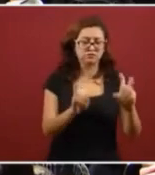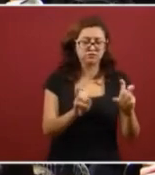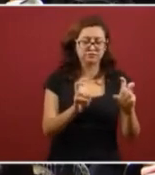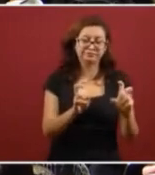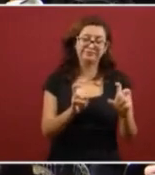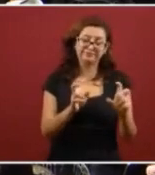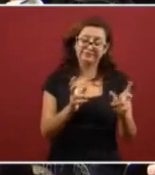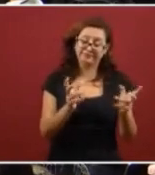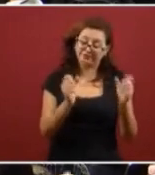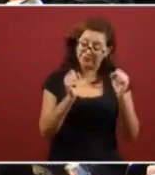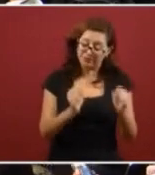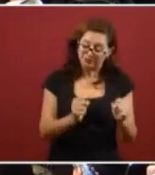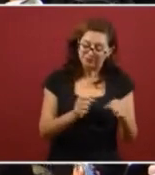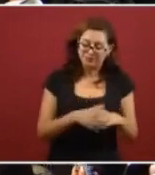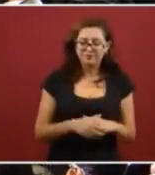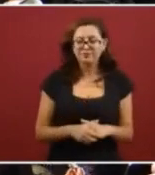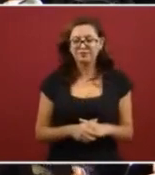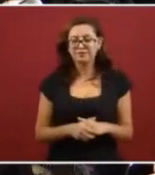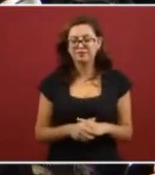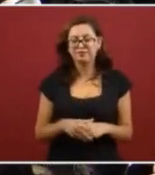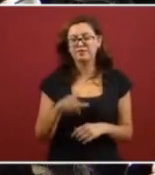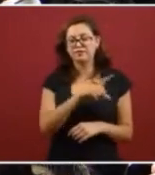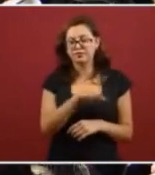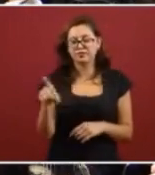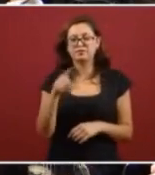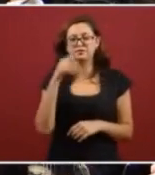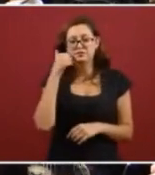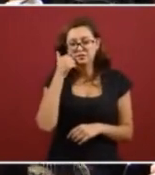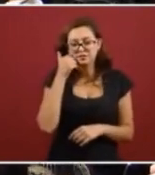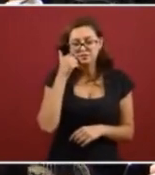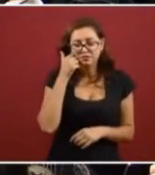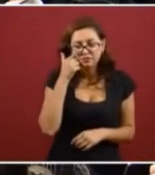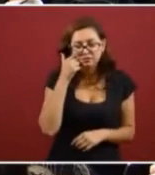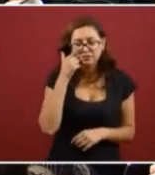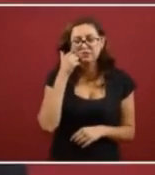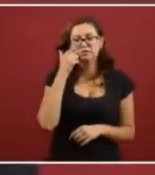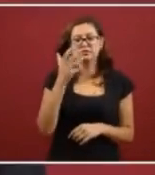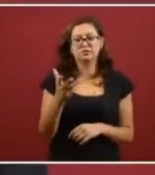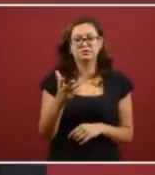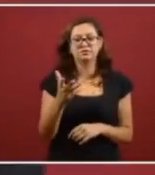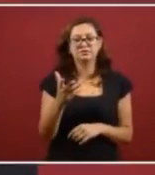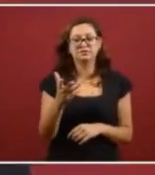Este, que quieran, este,